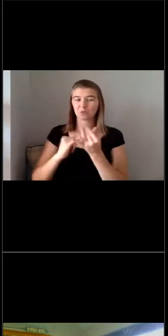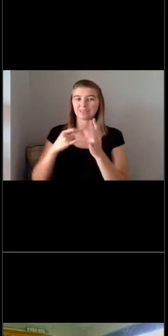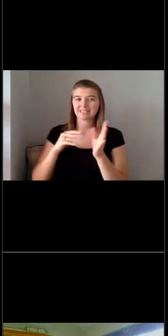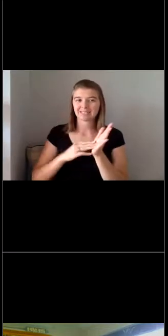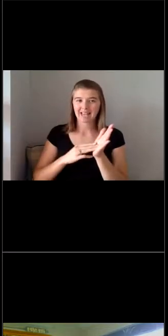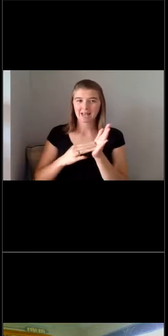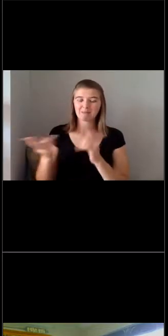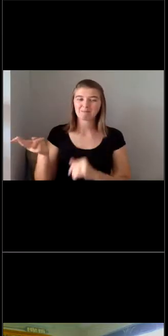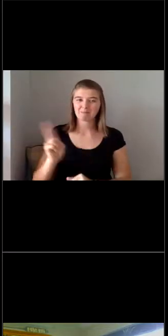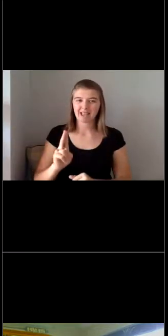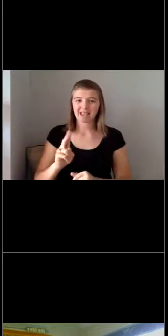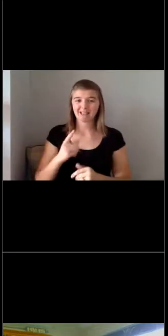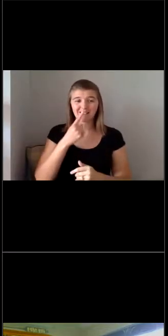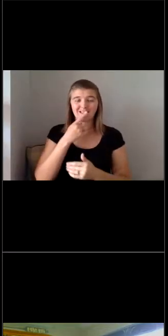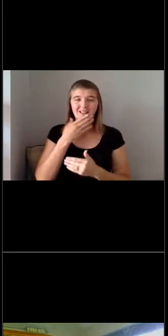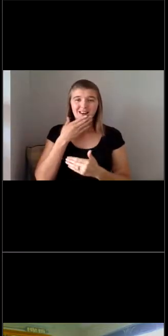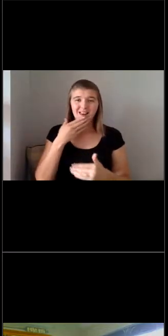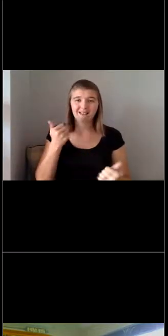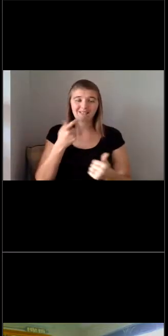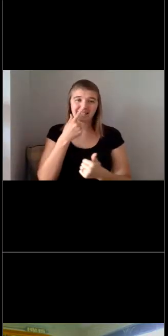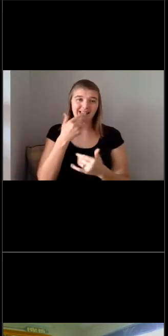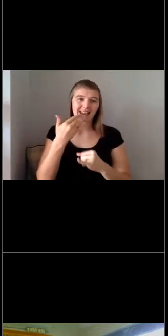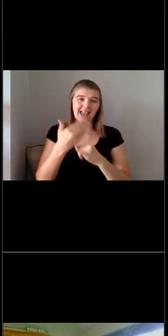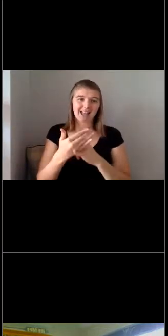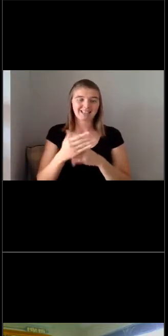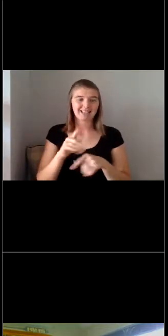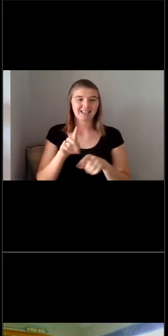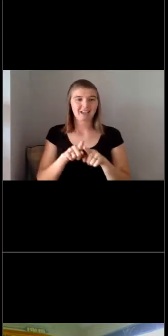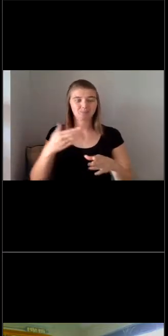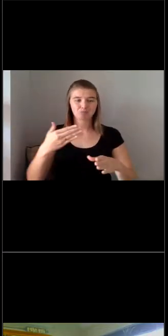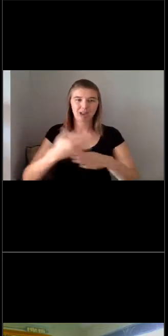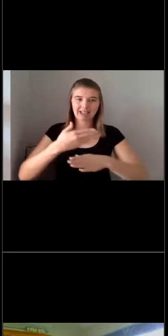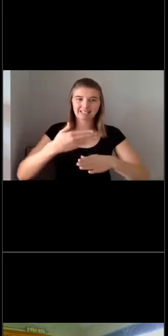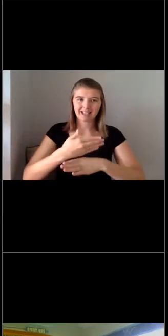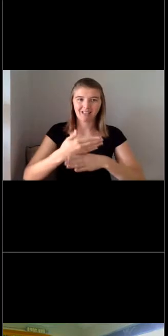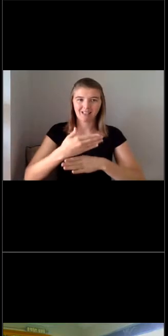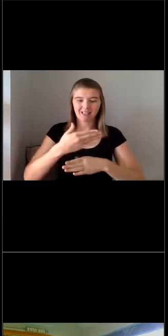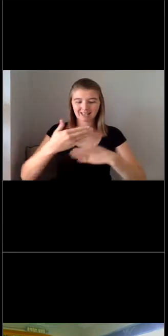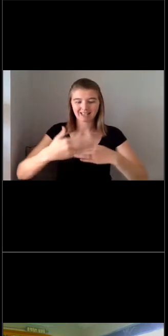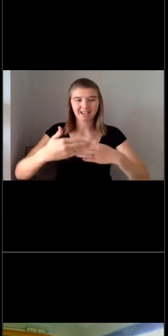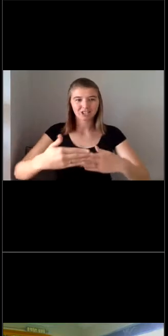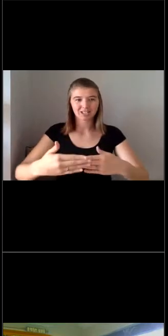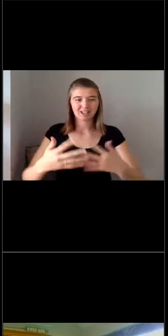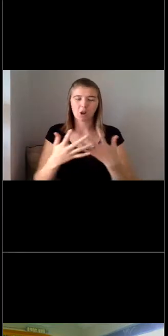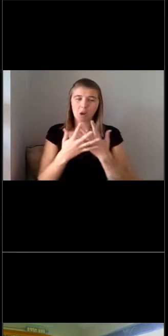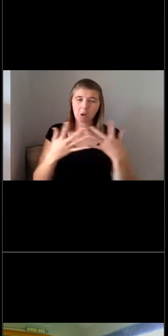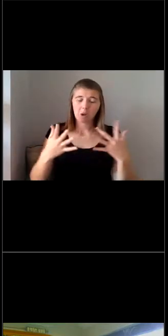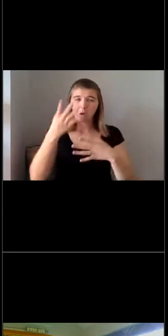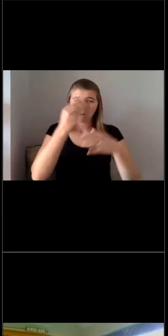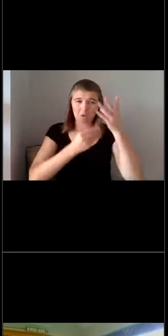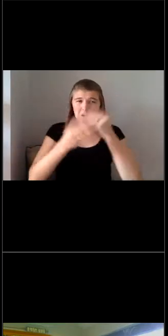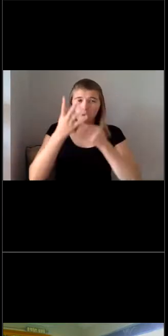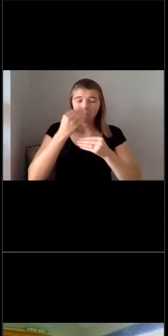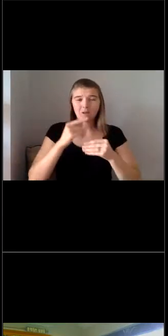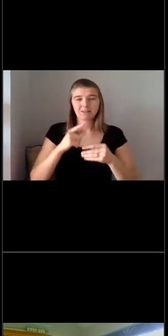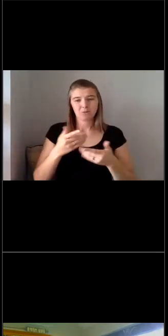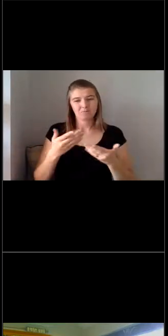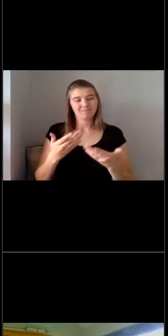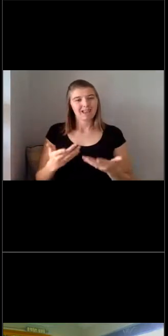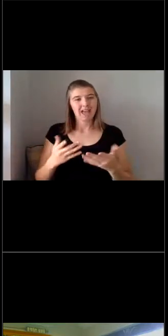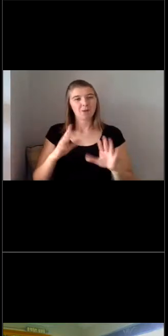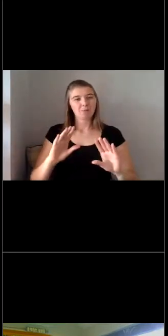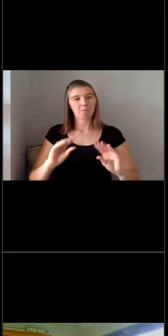able to end with something so practical. Although there's been a lot of learning to take away from today, it'd be really nice to have this tiny pause at the end. So